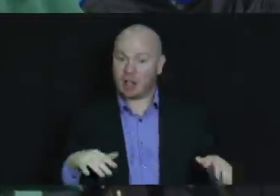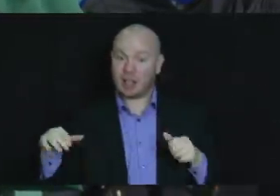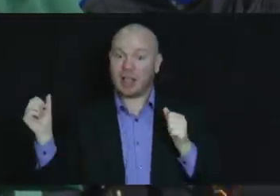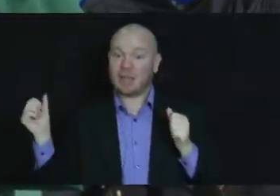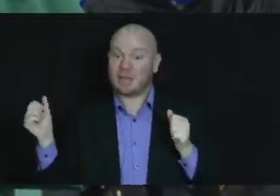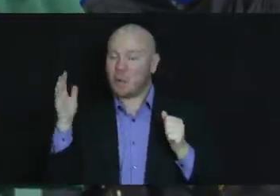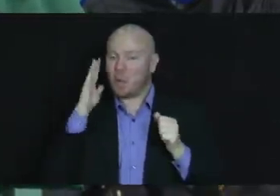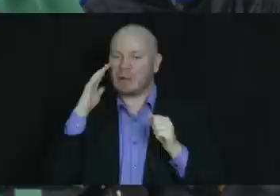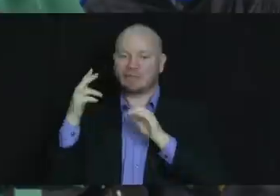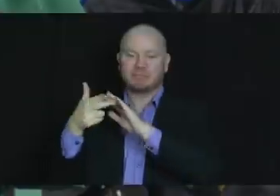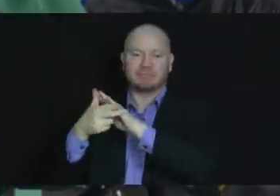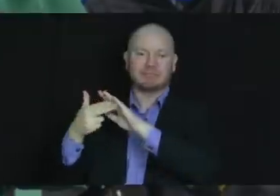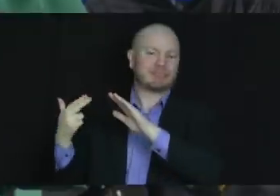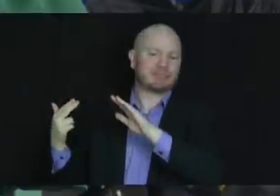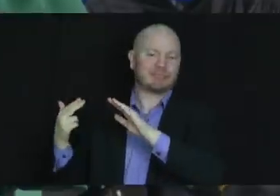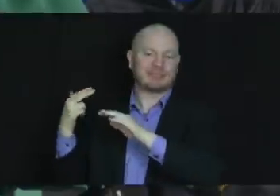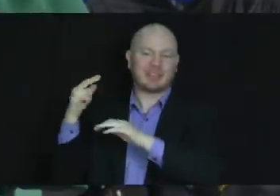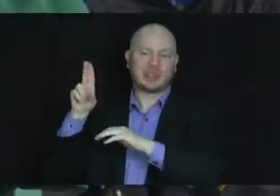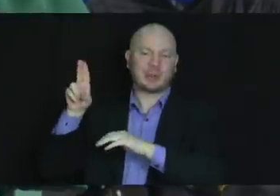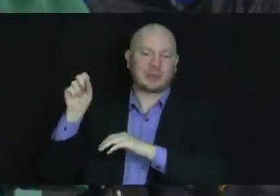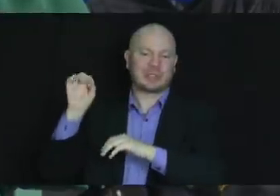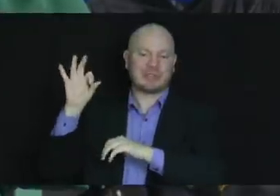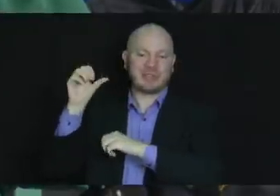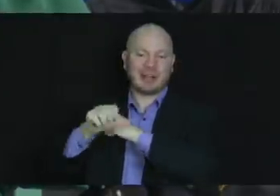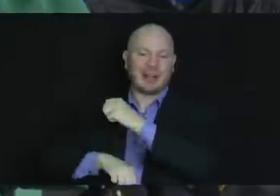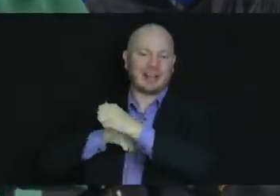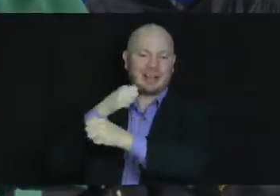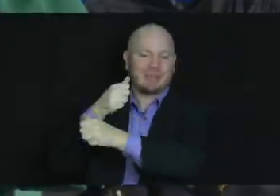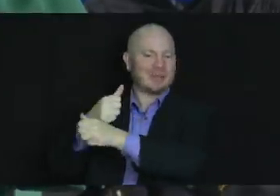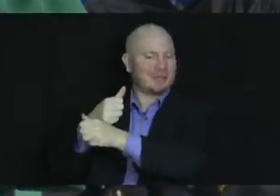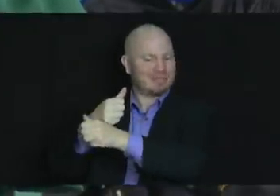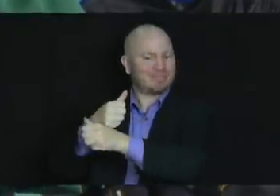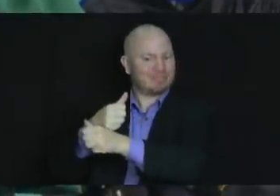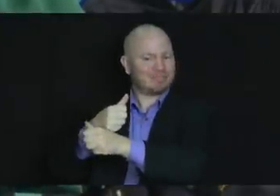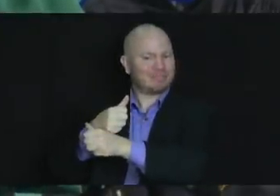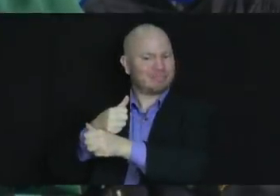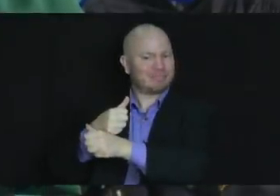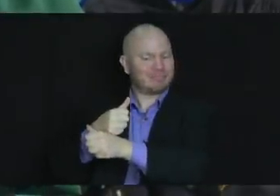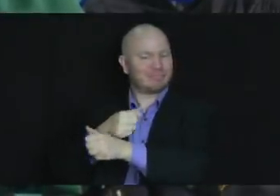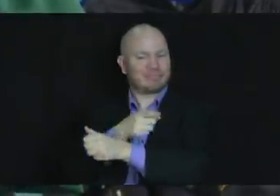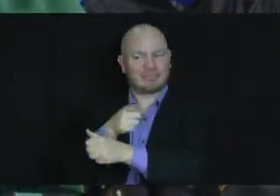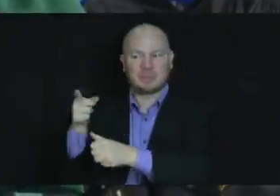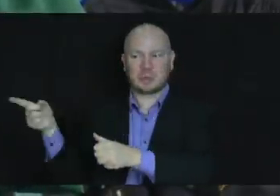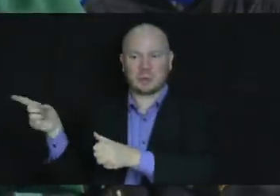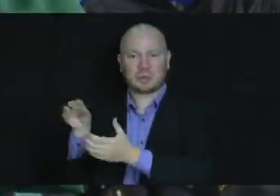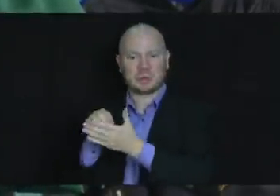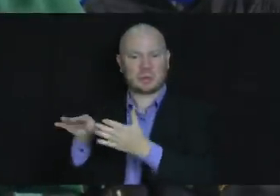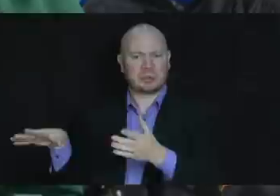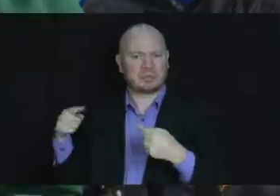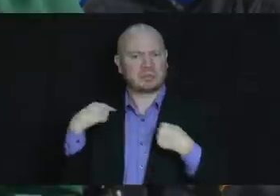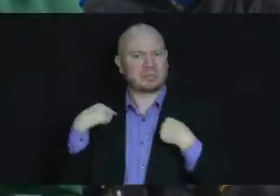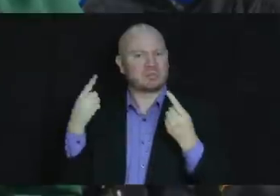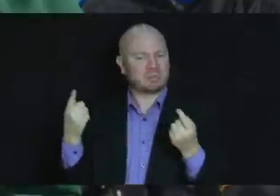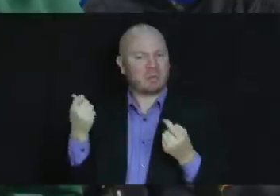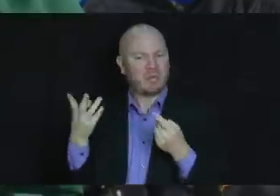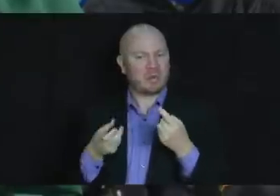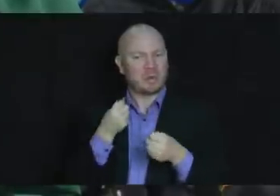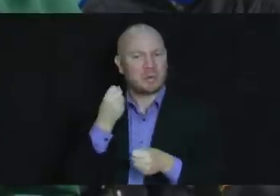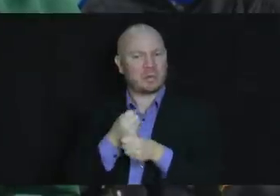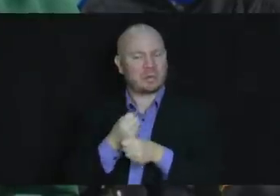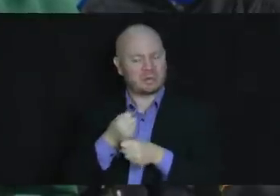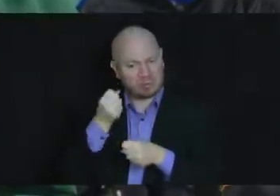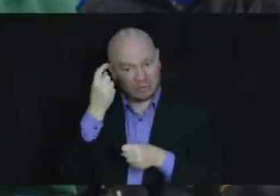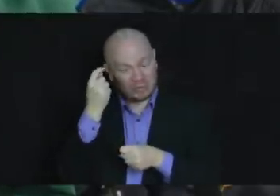alumni. Graduates, you have been a student for a few years, but you will be U.S.